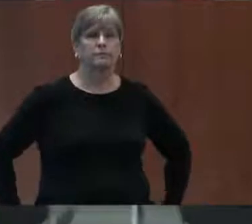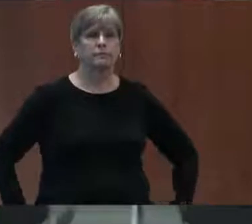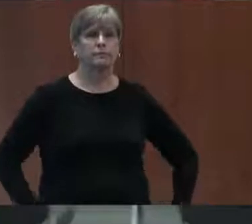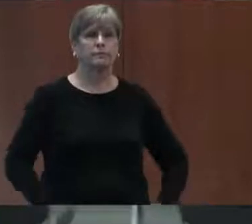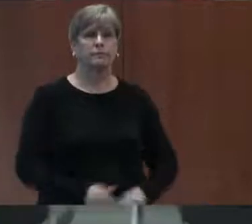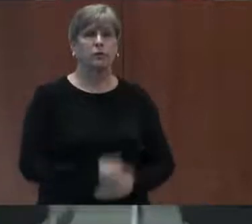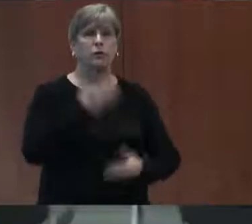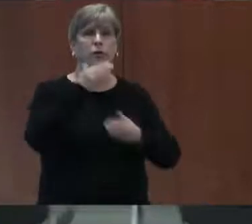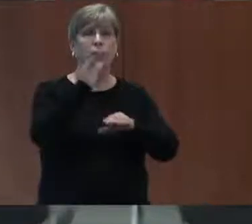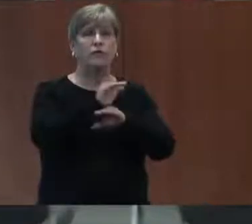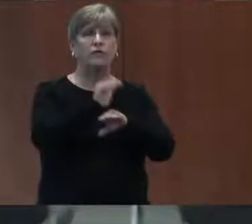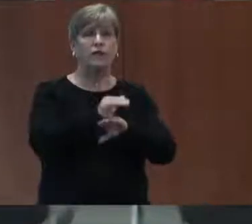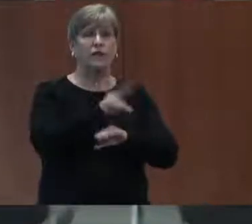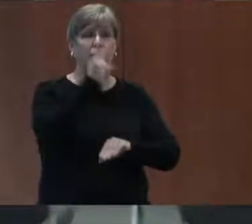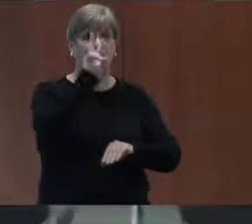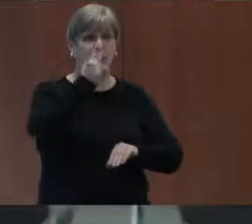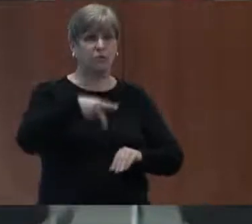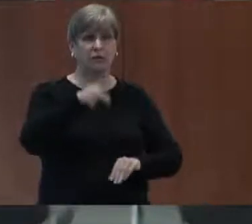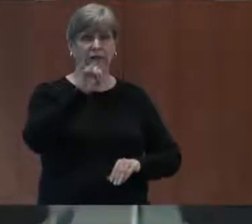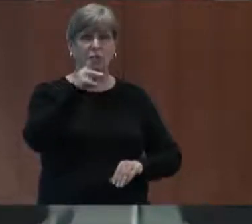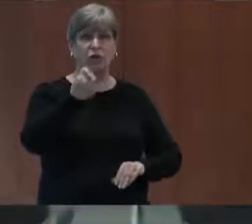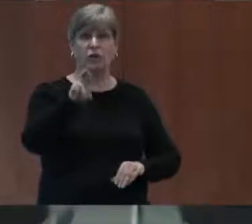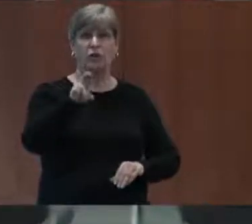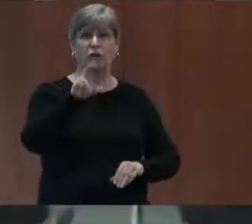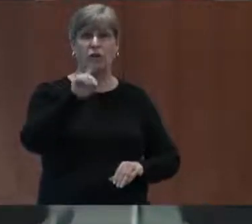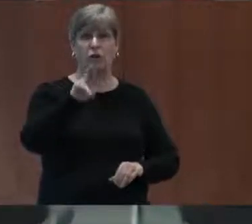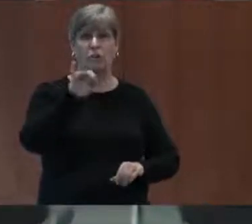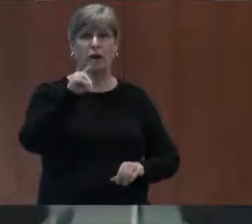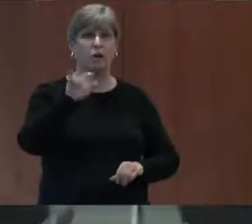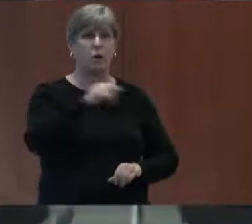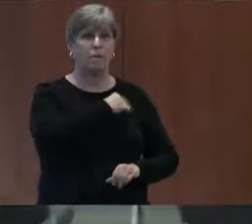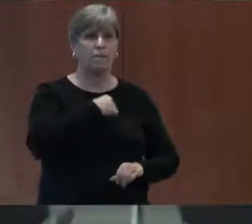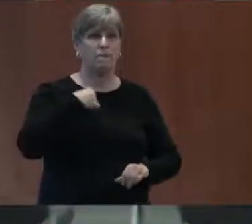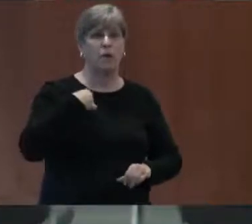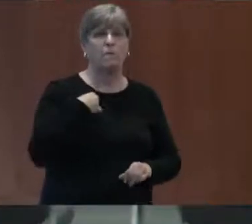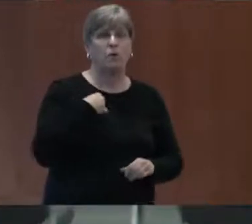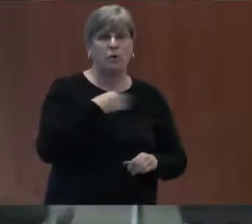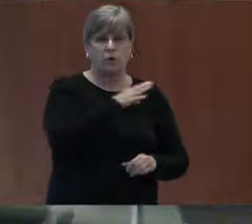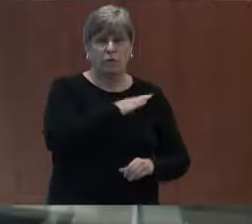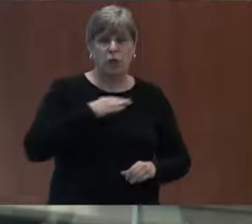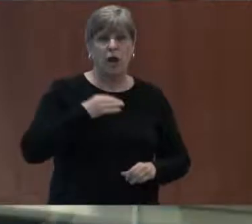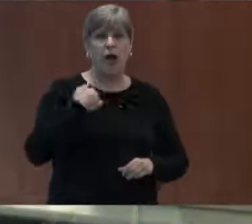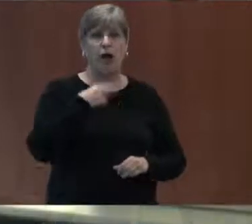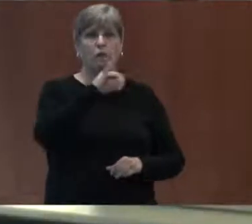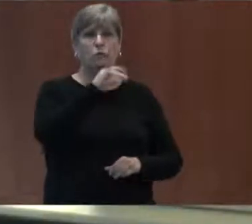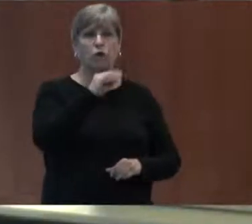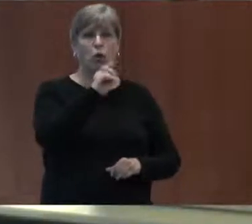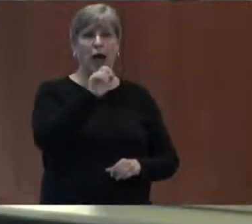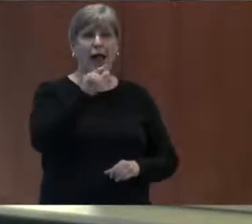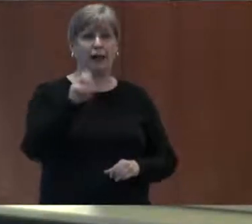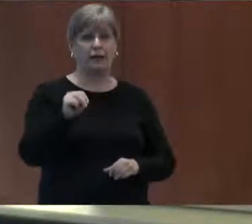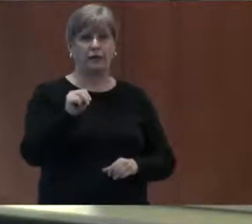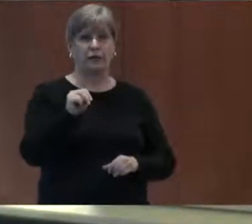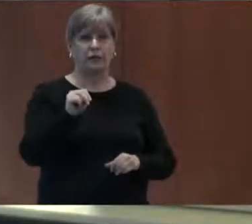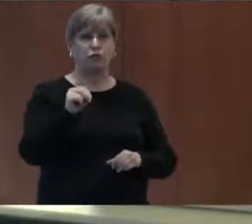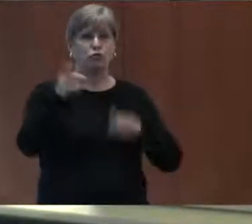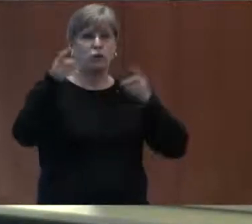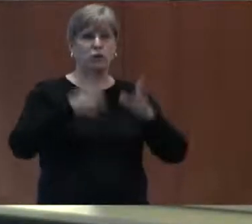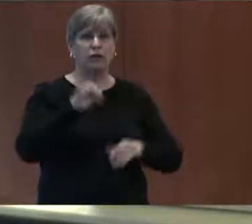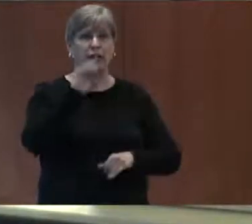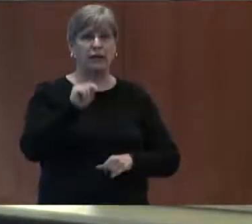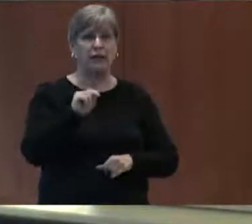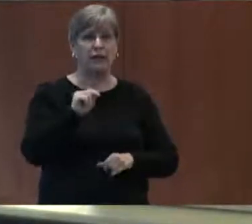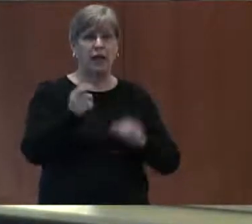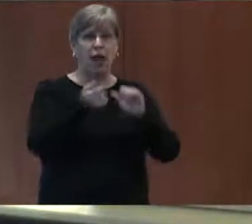Good evening, Vice President Stouffer, Dr. Michael, members of the board. I'm Joe Allen, Executive Director of IT. Are there any competitors to